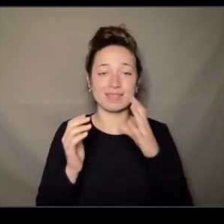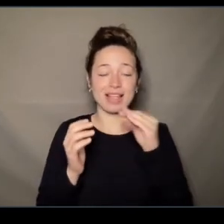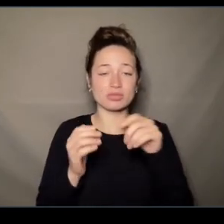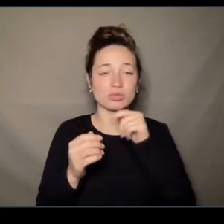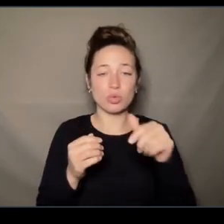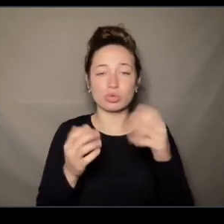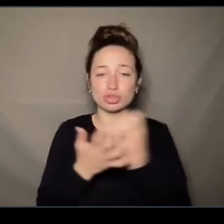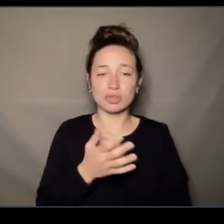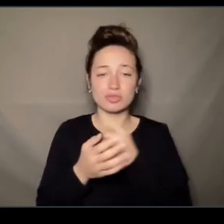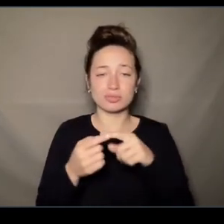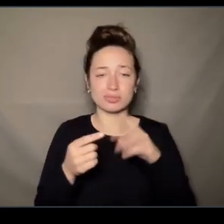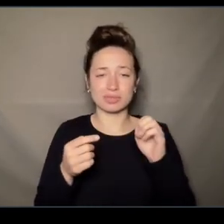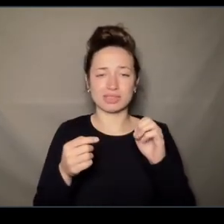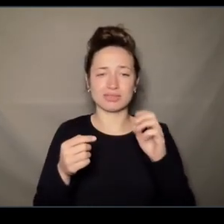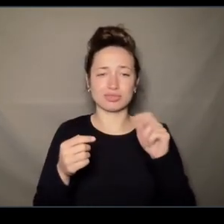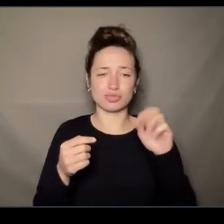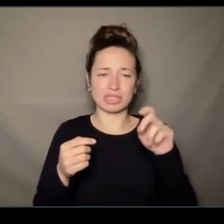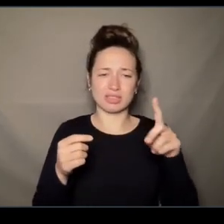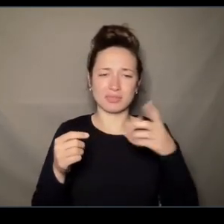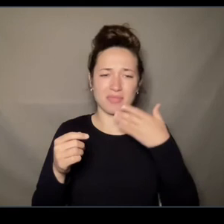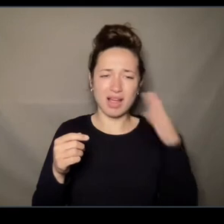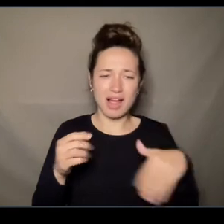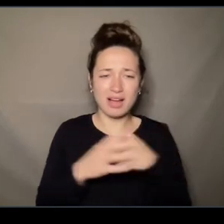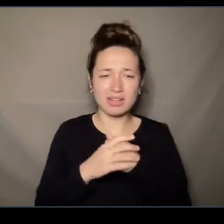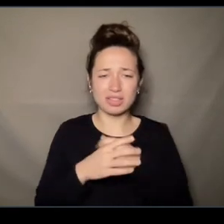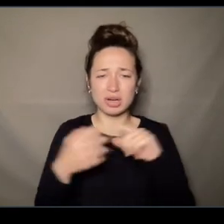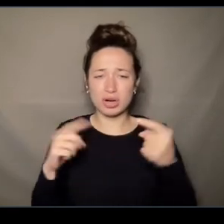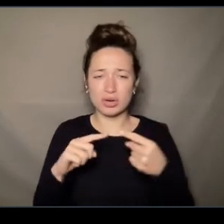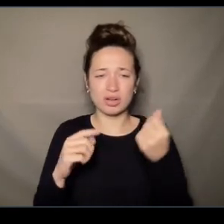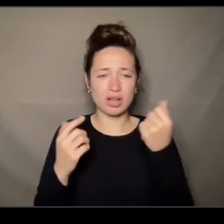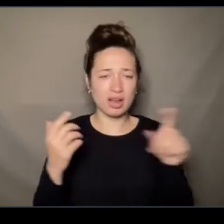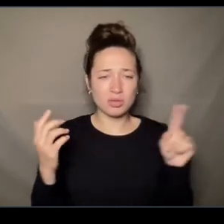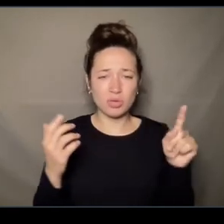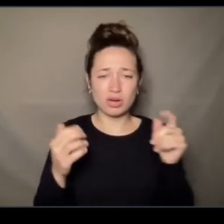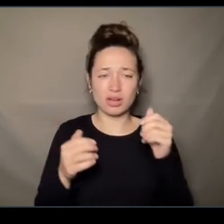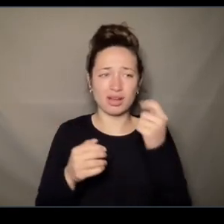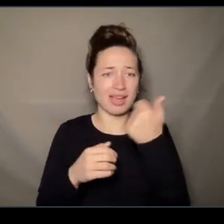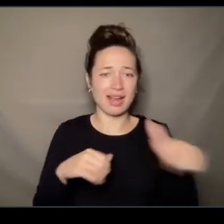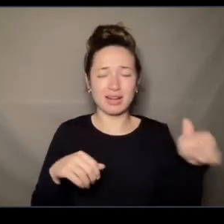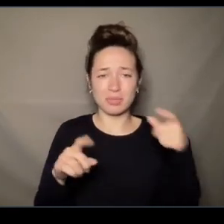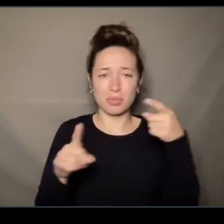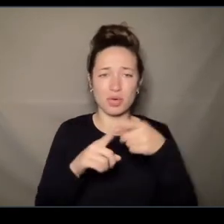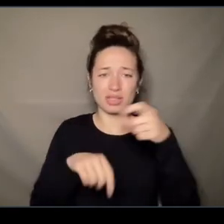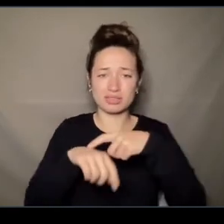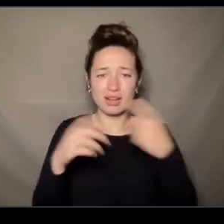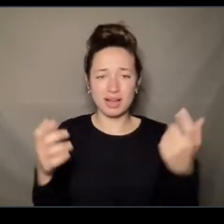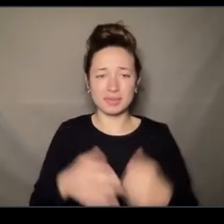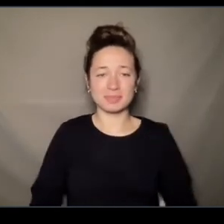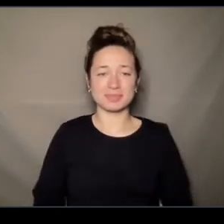that you do not deserve to be treated badly or hurt anywhere at any point in time.